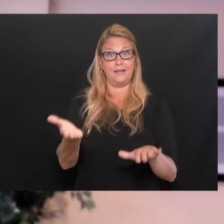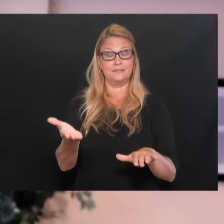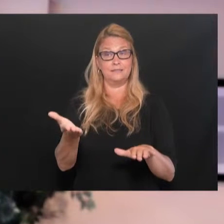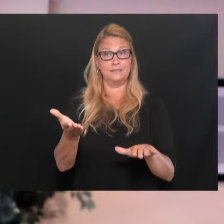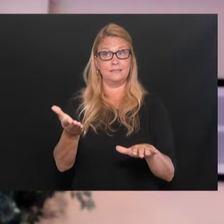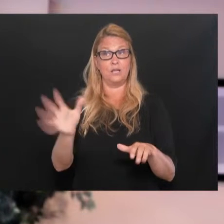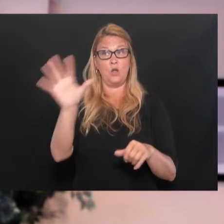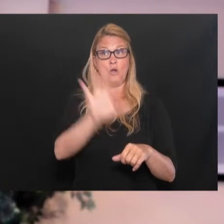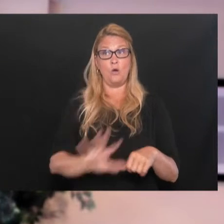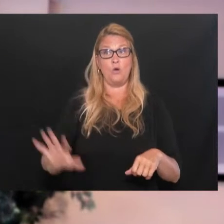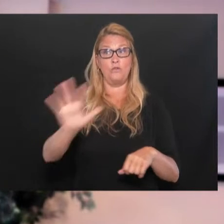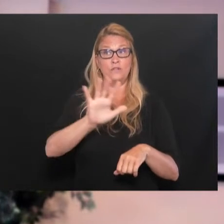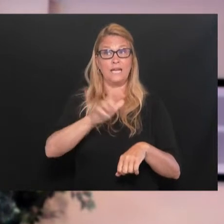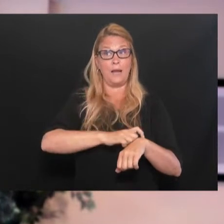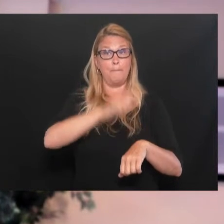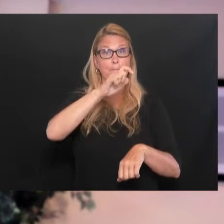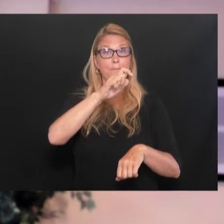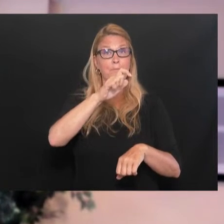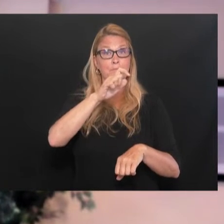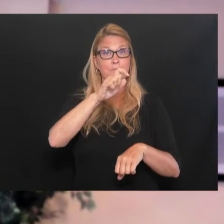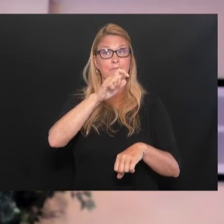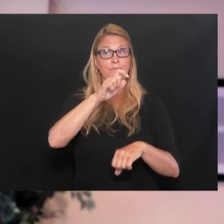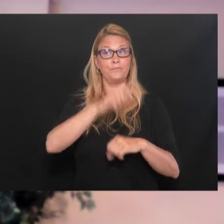over time as well.